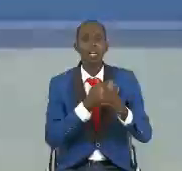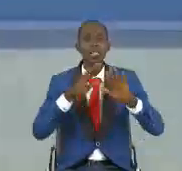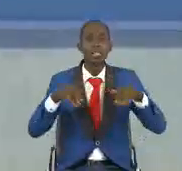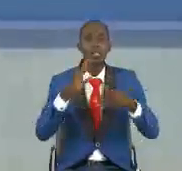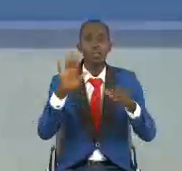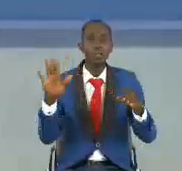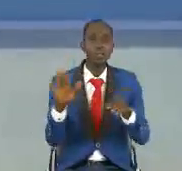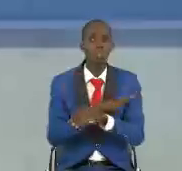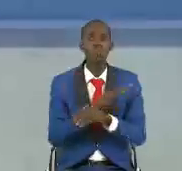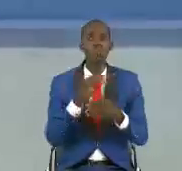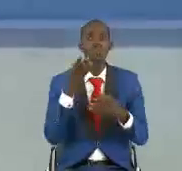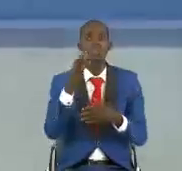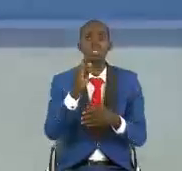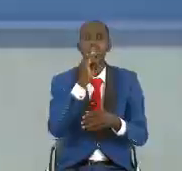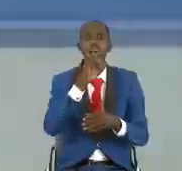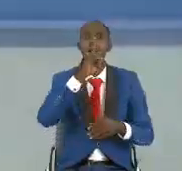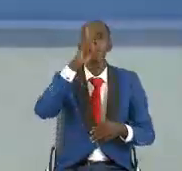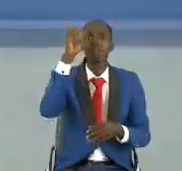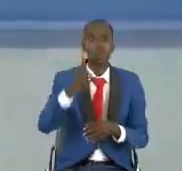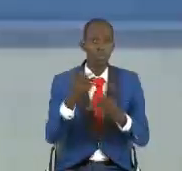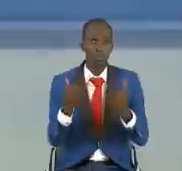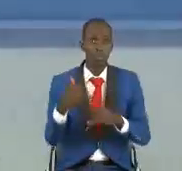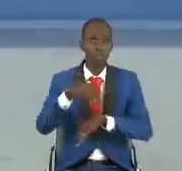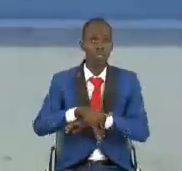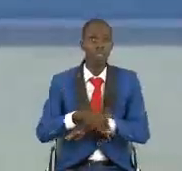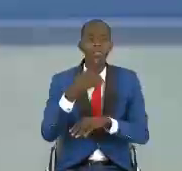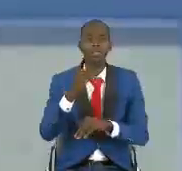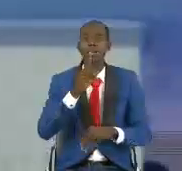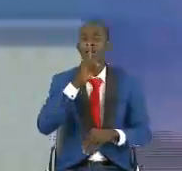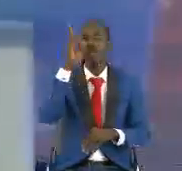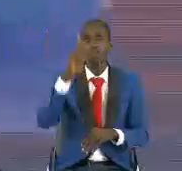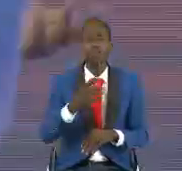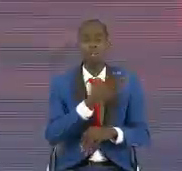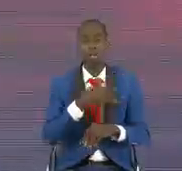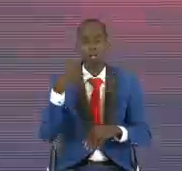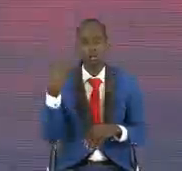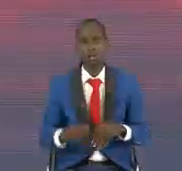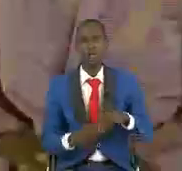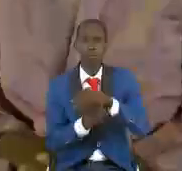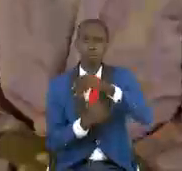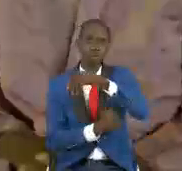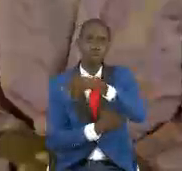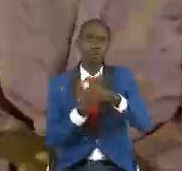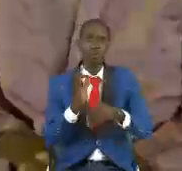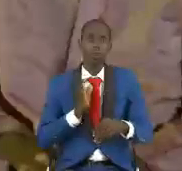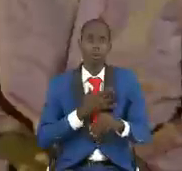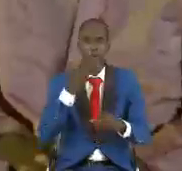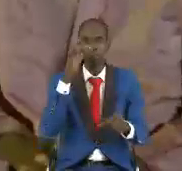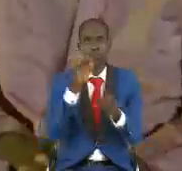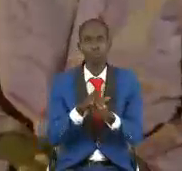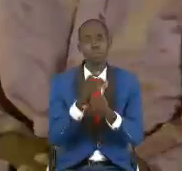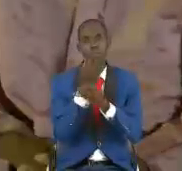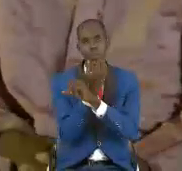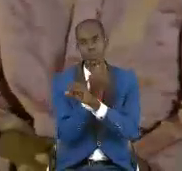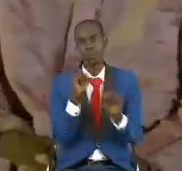is assurance tonight, the assurance and the foundation of our promised redemption. Assurance. Somebody